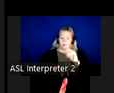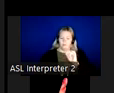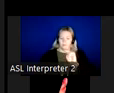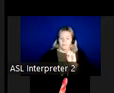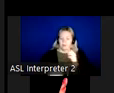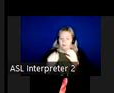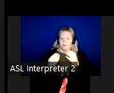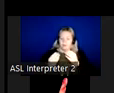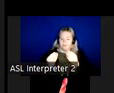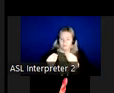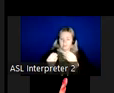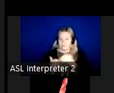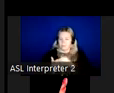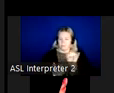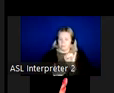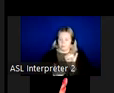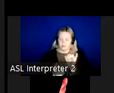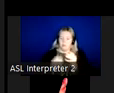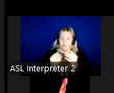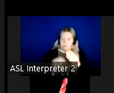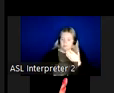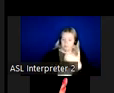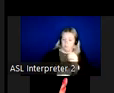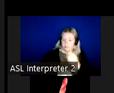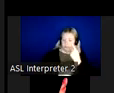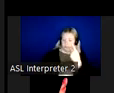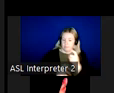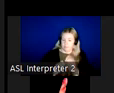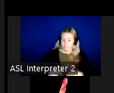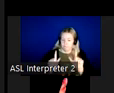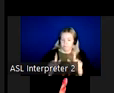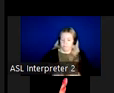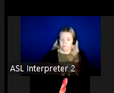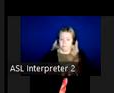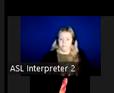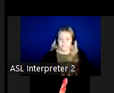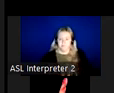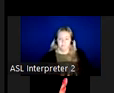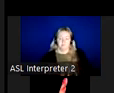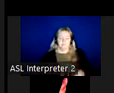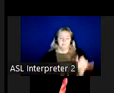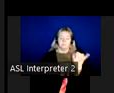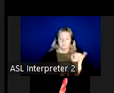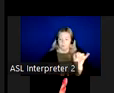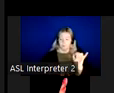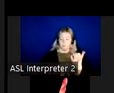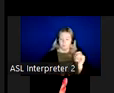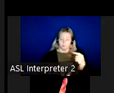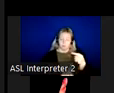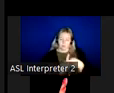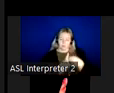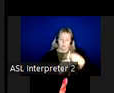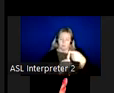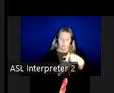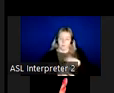information is there on the screen as well. I also, monthly, we receive